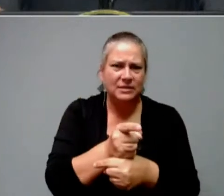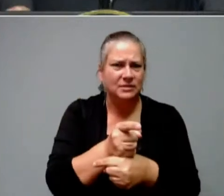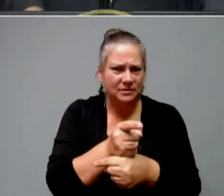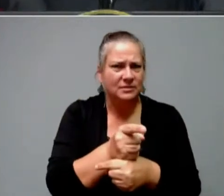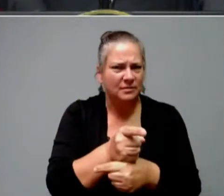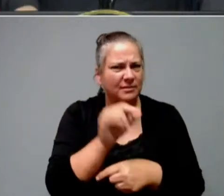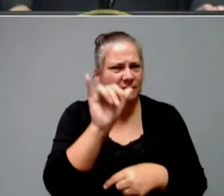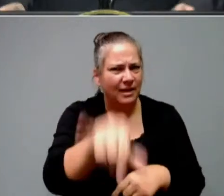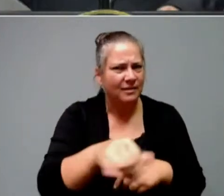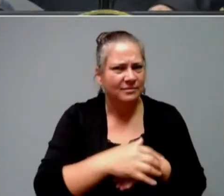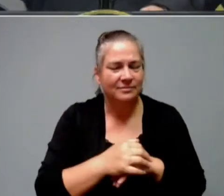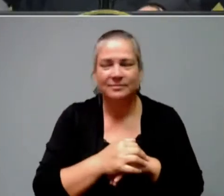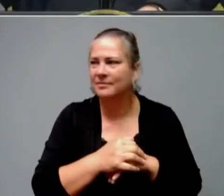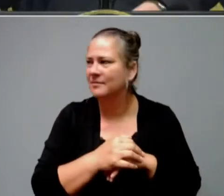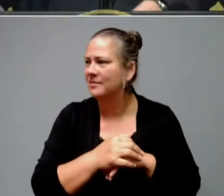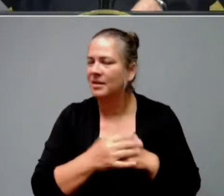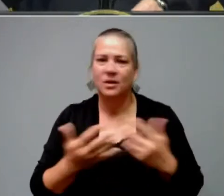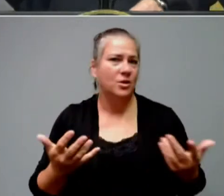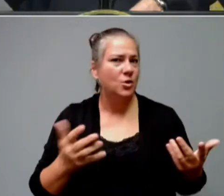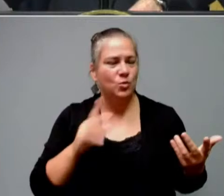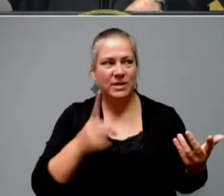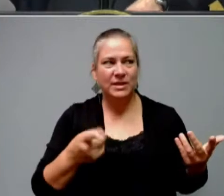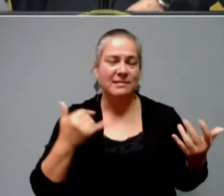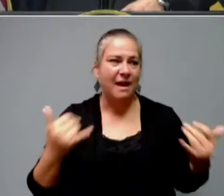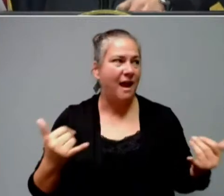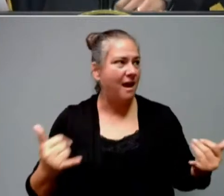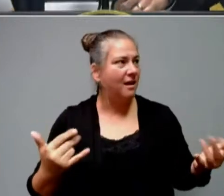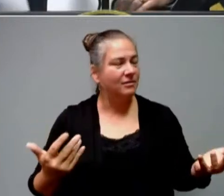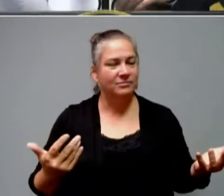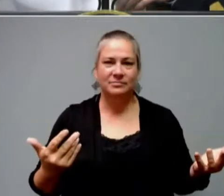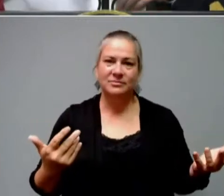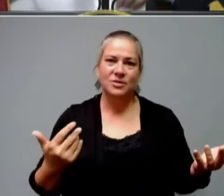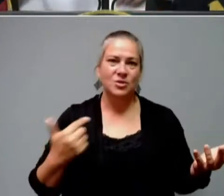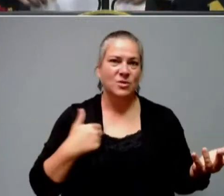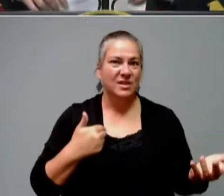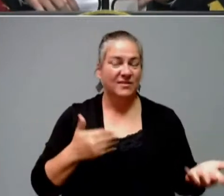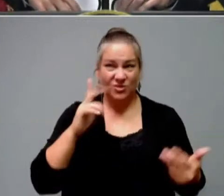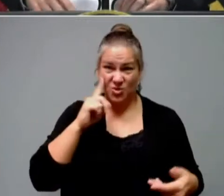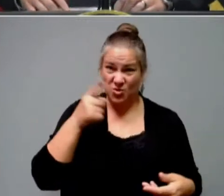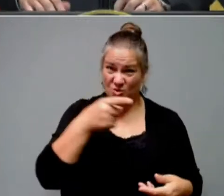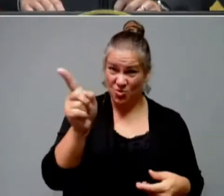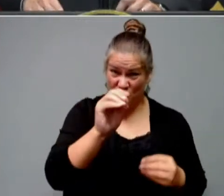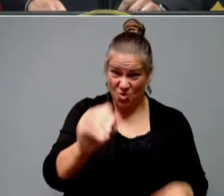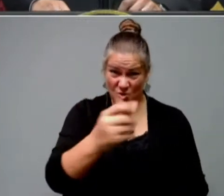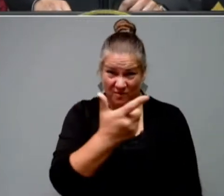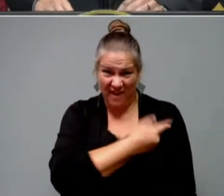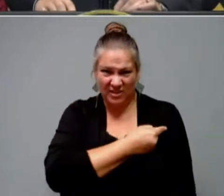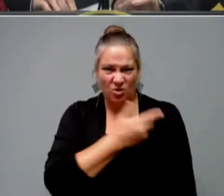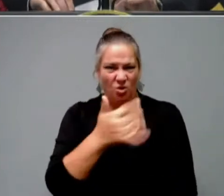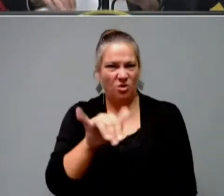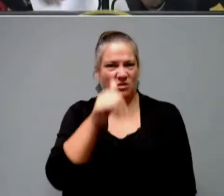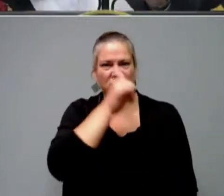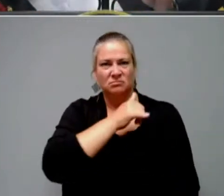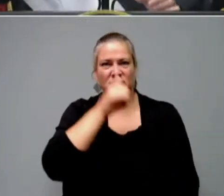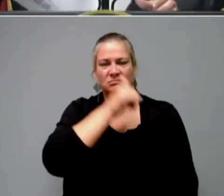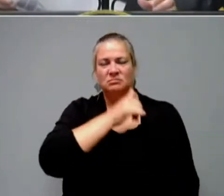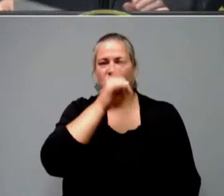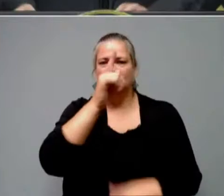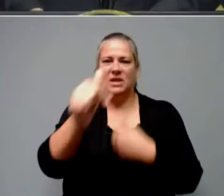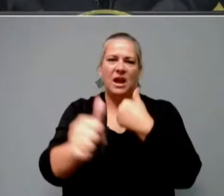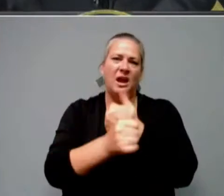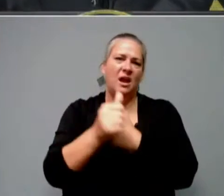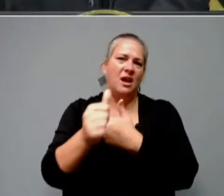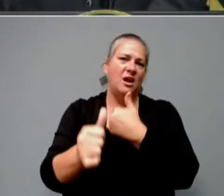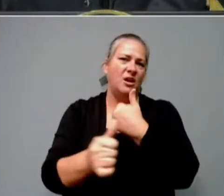Certainly, we are facing, for the unvaccinated, the most dangerous situation to date, and a situation